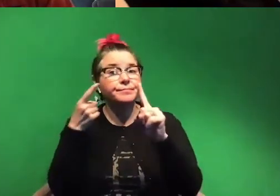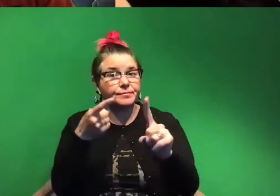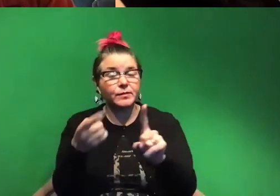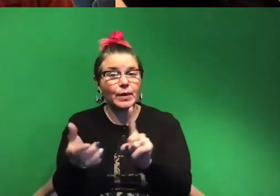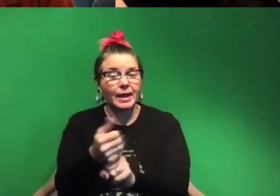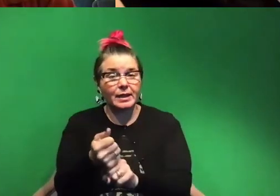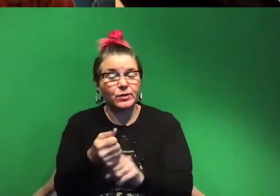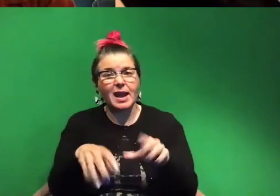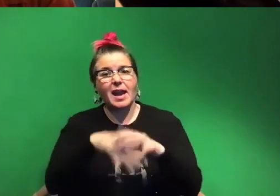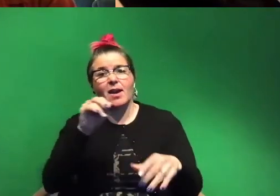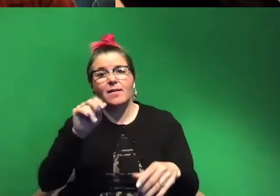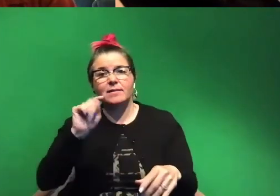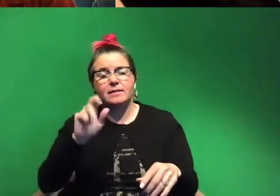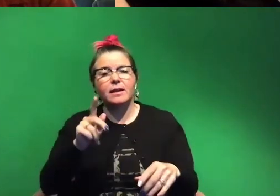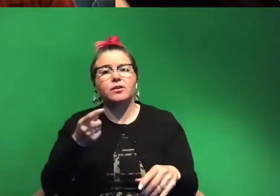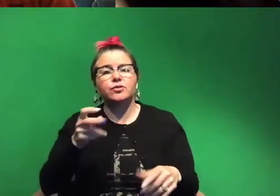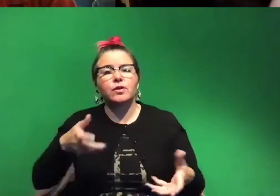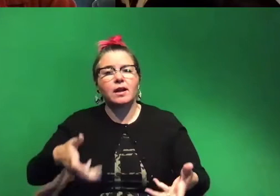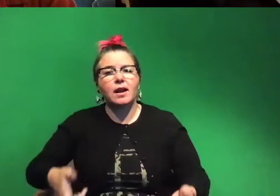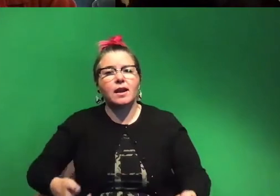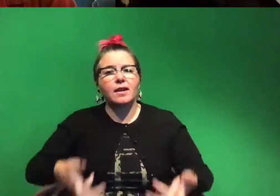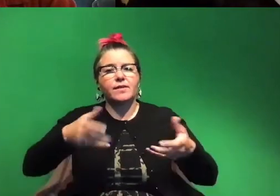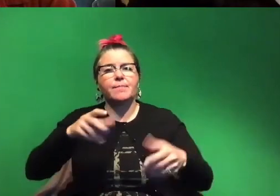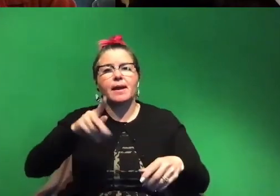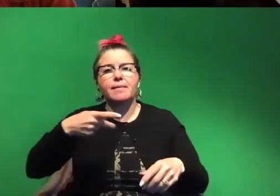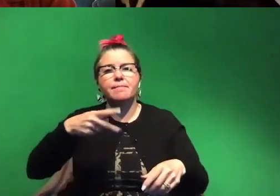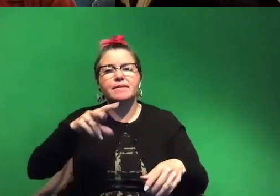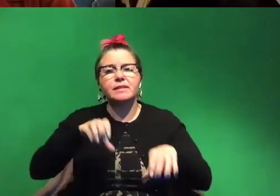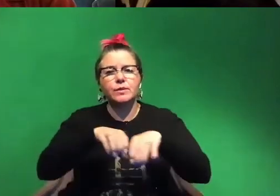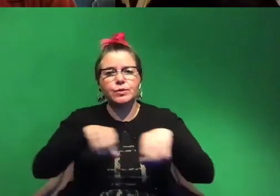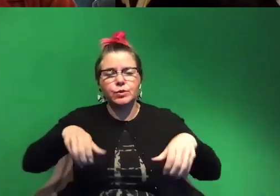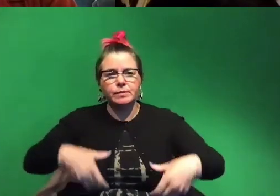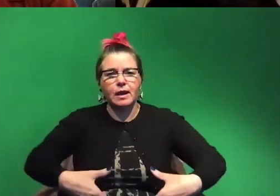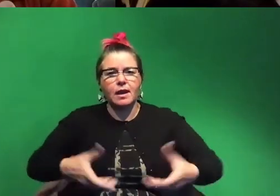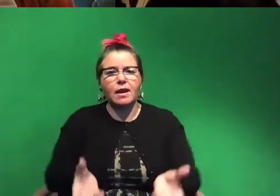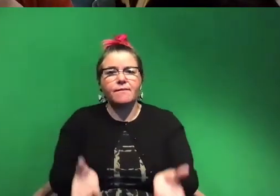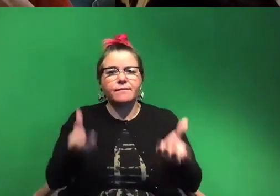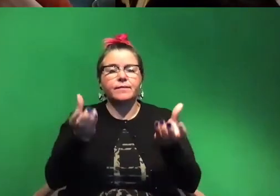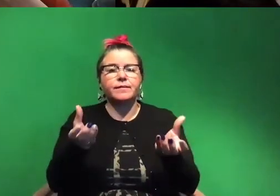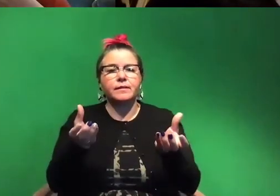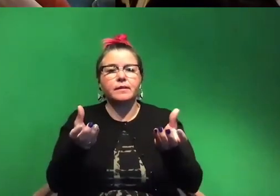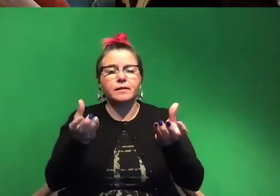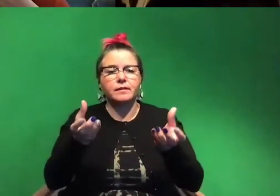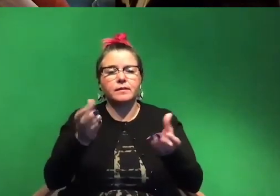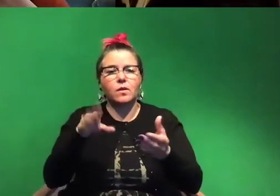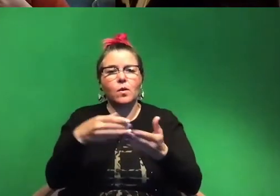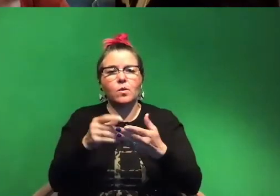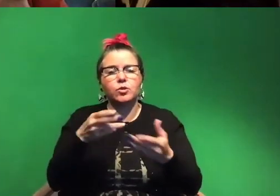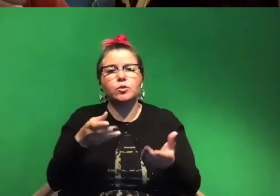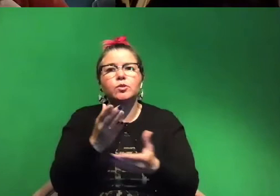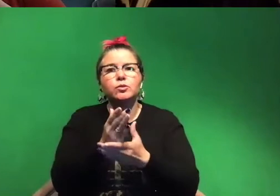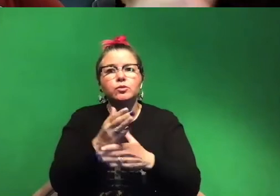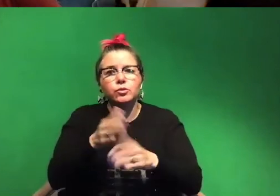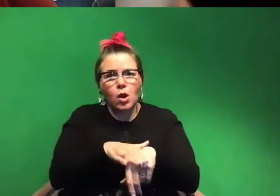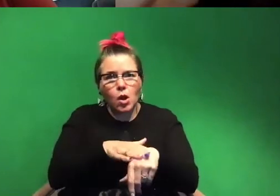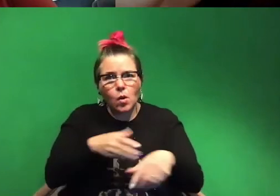tank would be to try and lift up the PVC tubes that they were in, and lift the tube itself up very, very slowly,